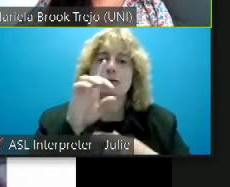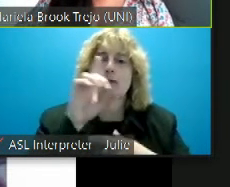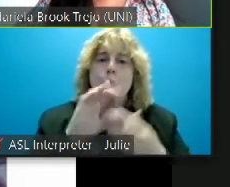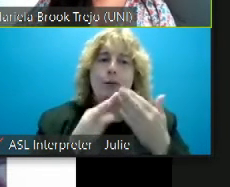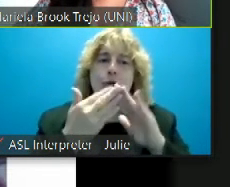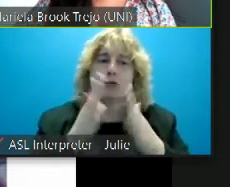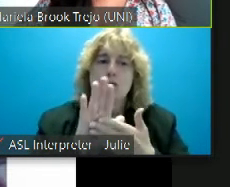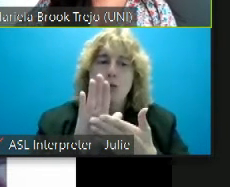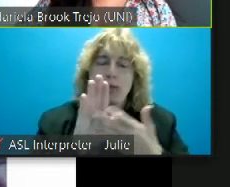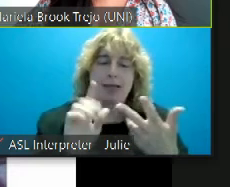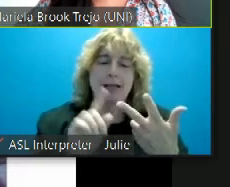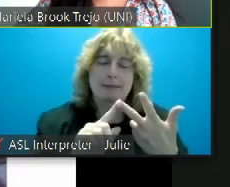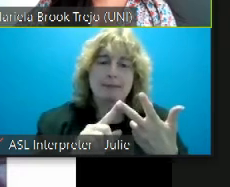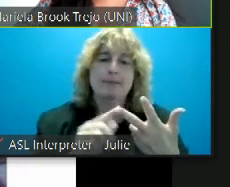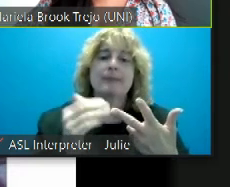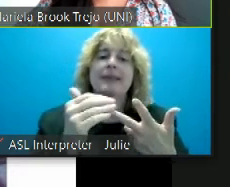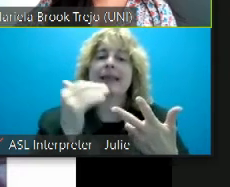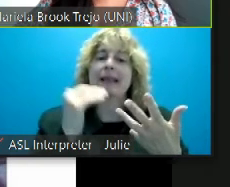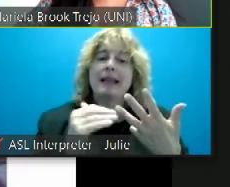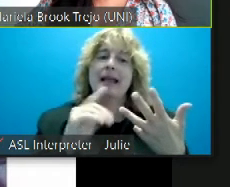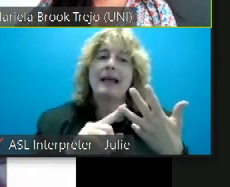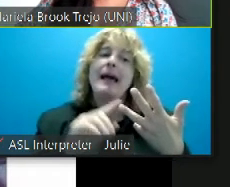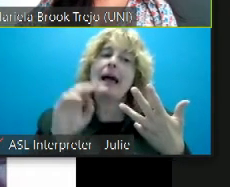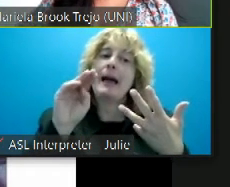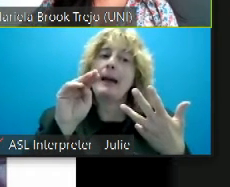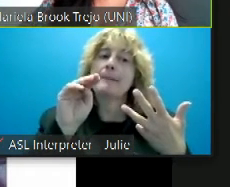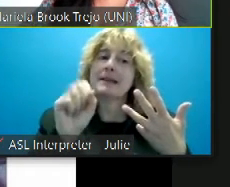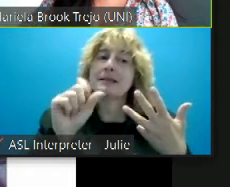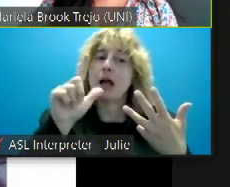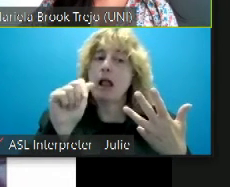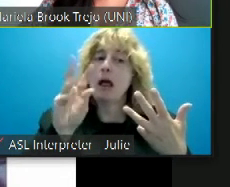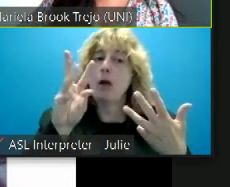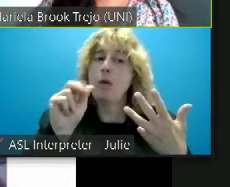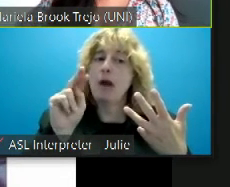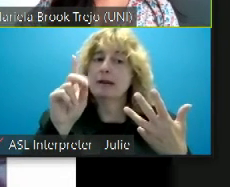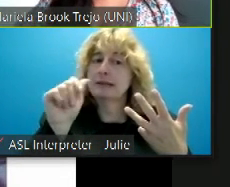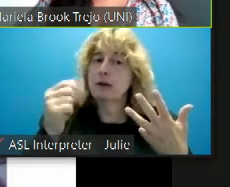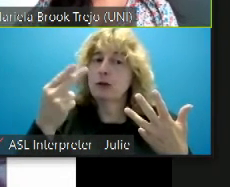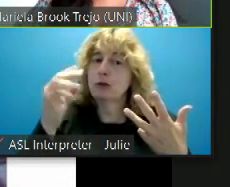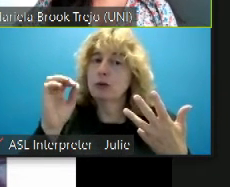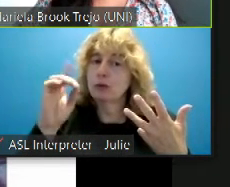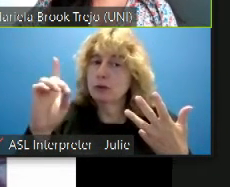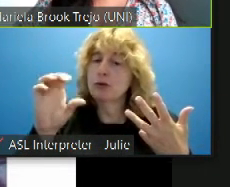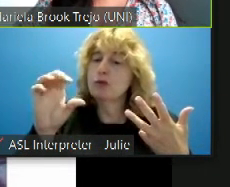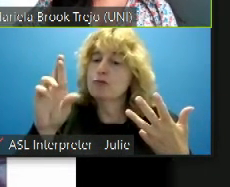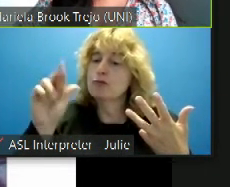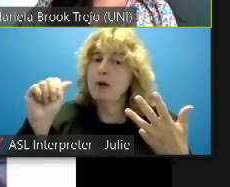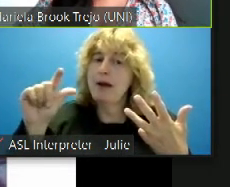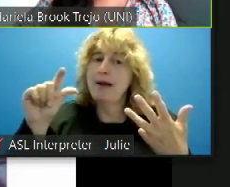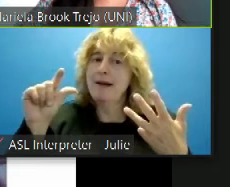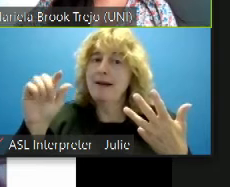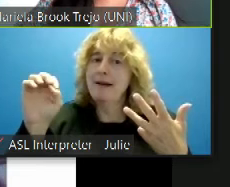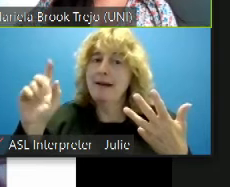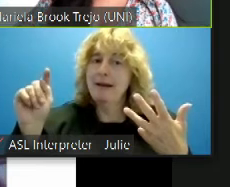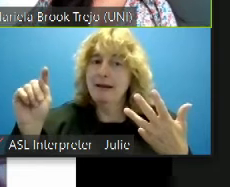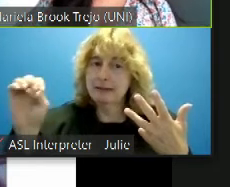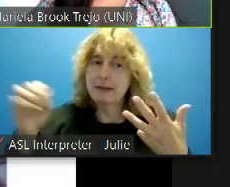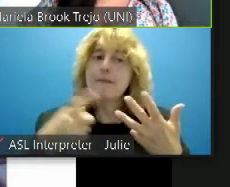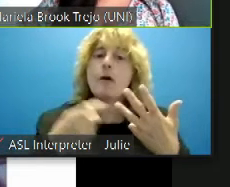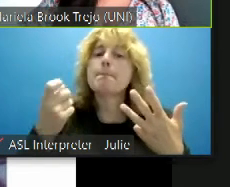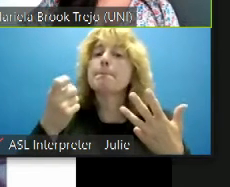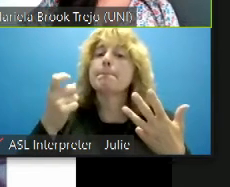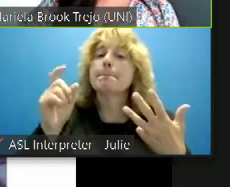Up next, we have Ms. Lawanda Hood Craigett from Mission City. She was nominated by Jerrica Minkins.